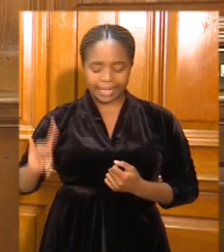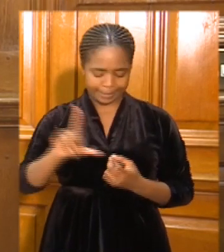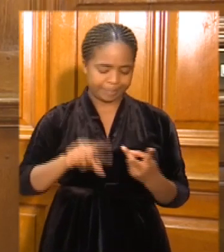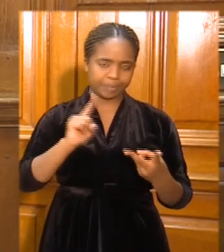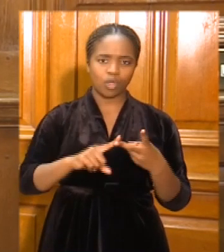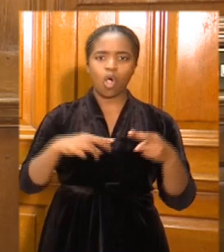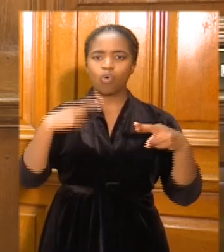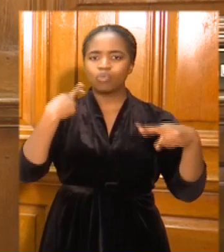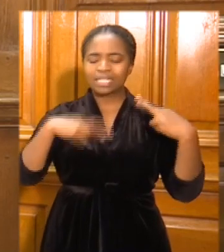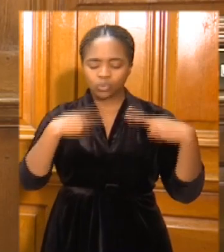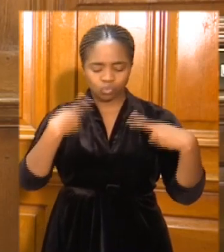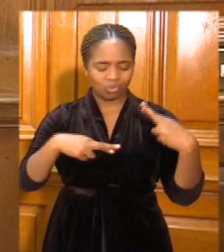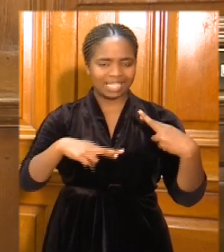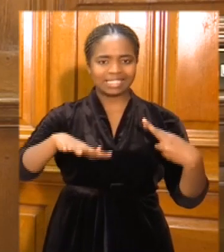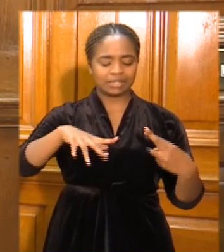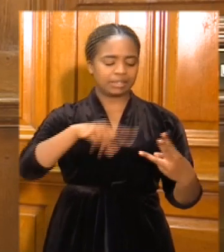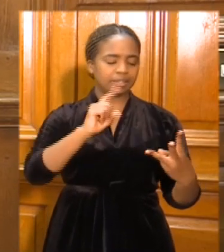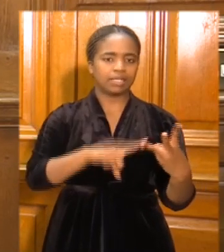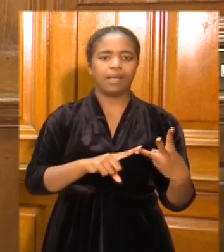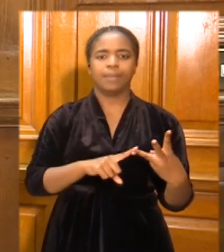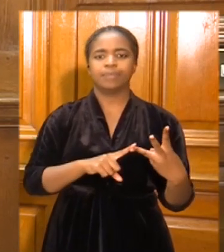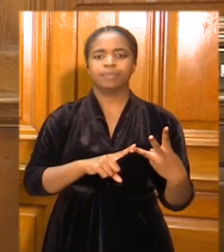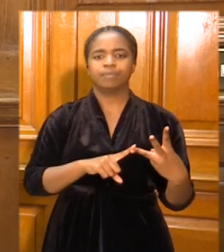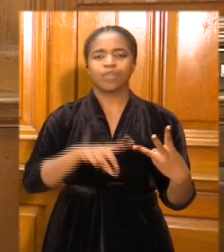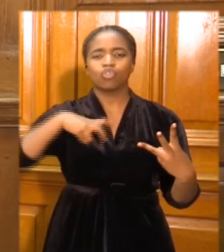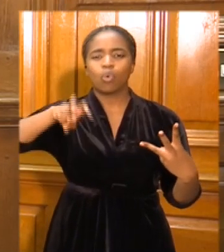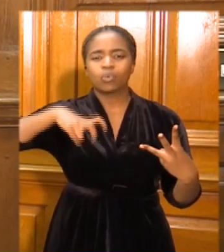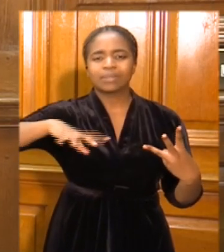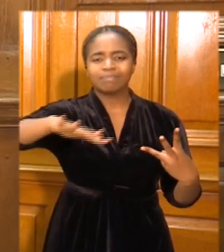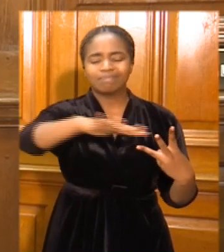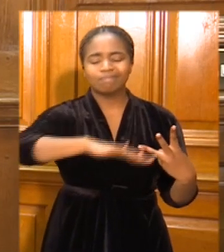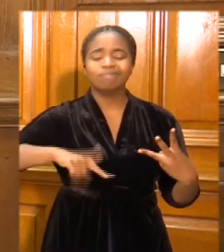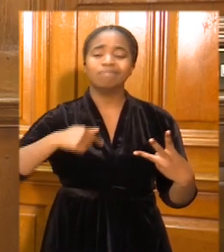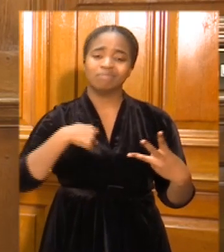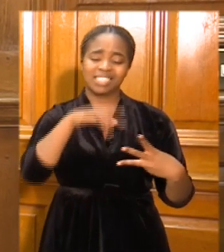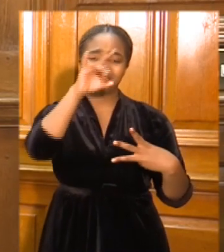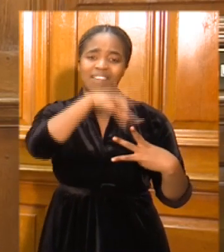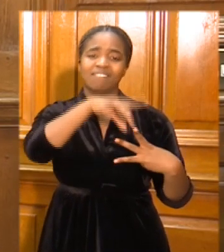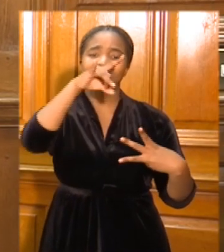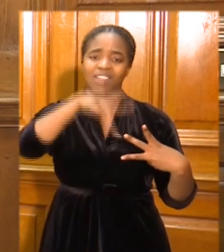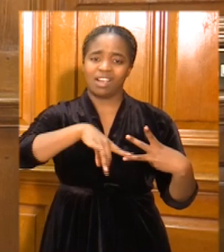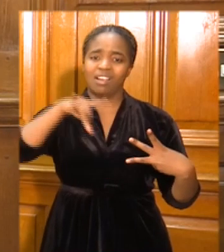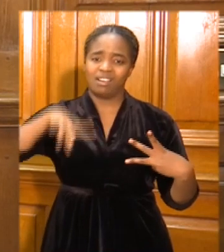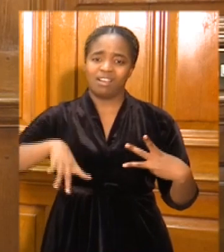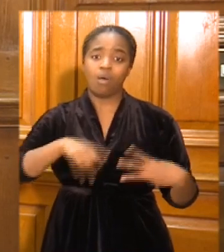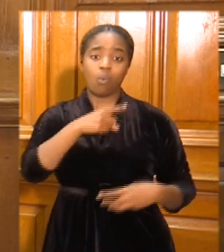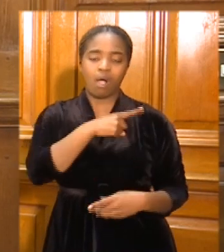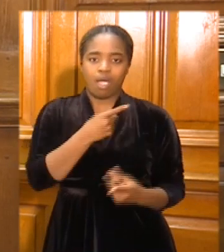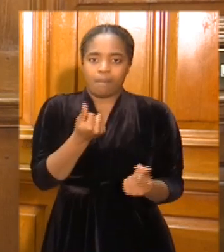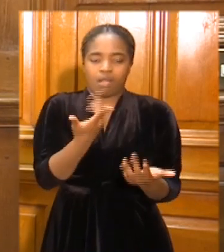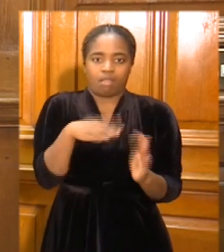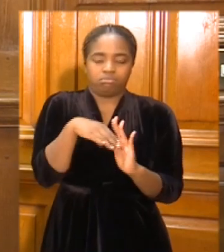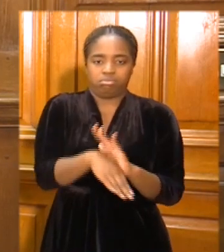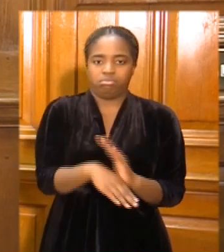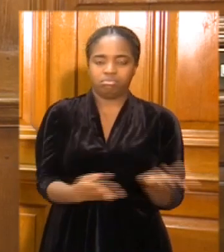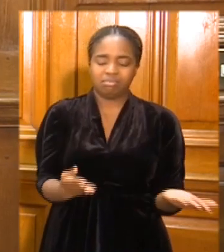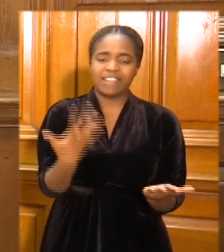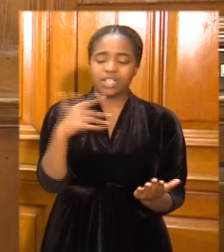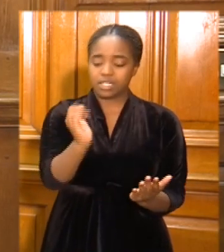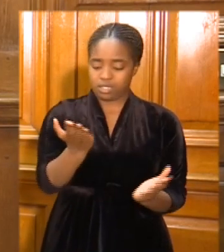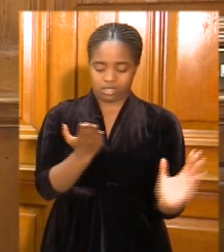industry regarding the challenges and hardship these sectors are experiencing. They have made several